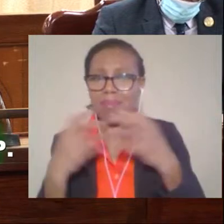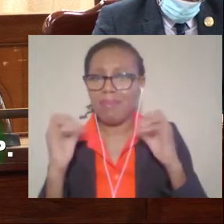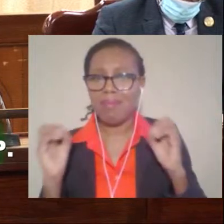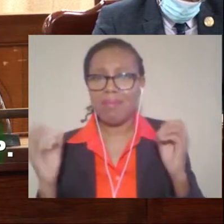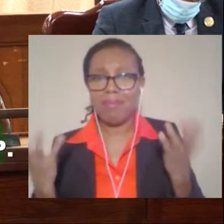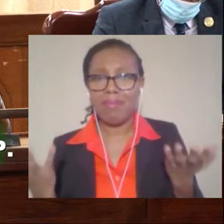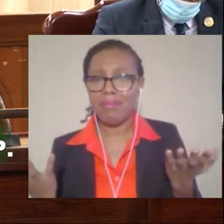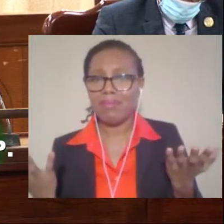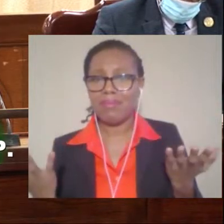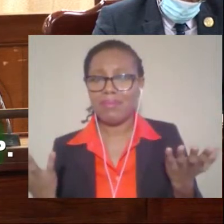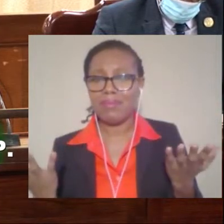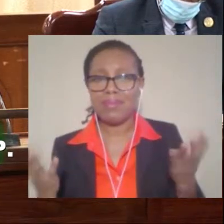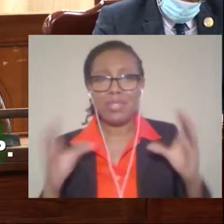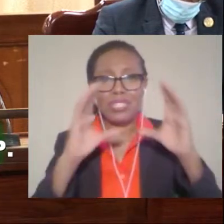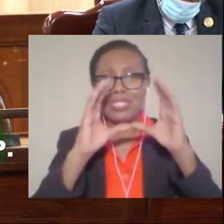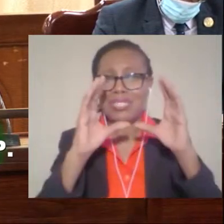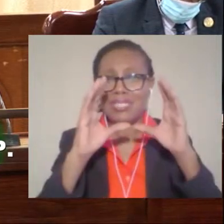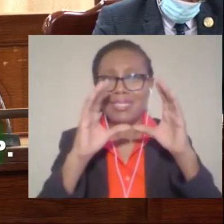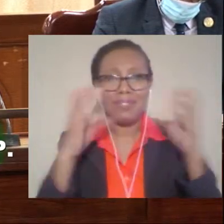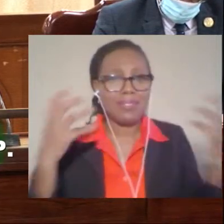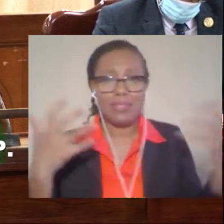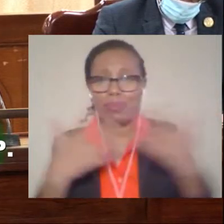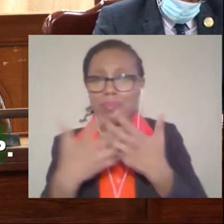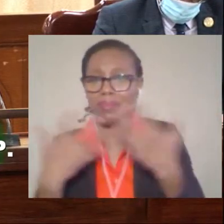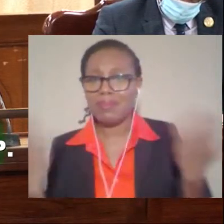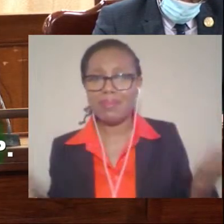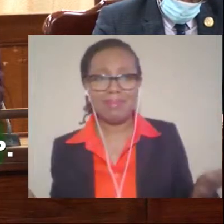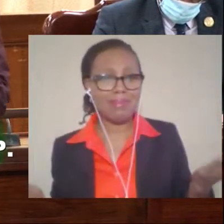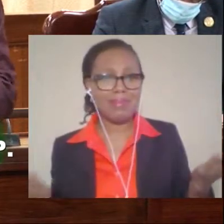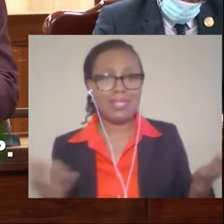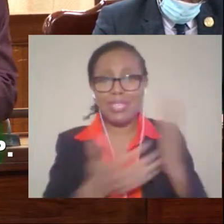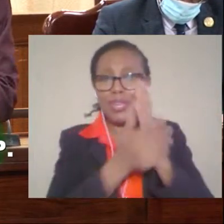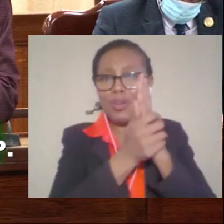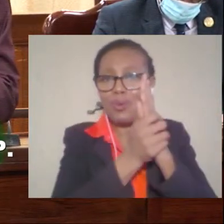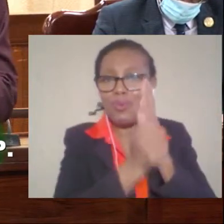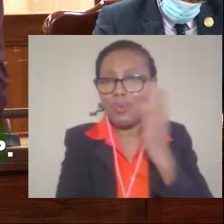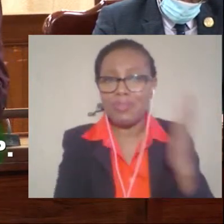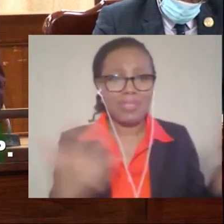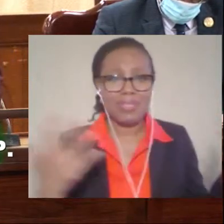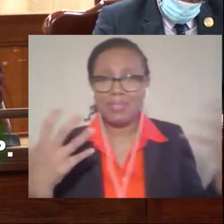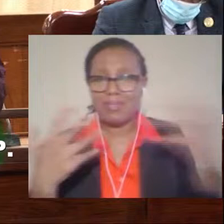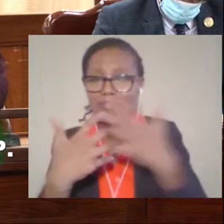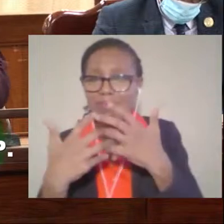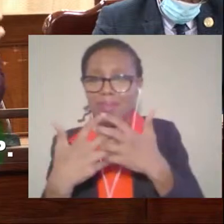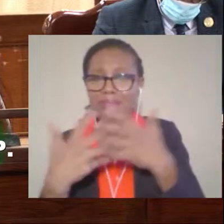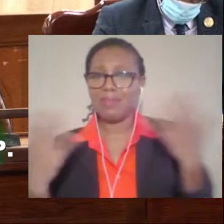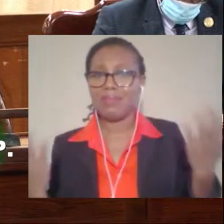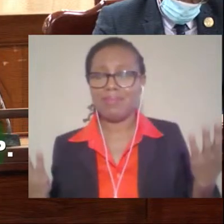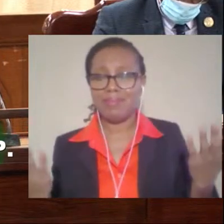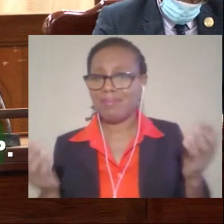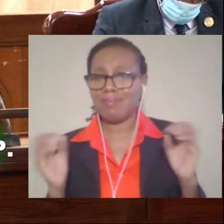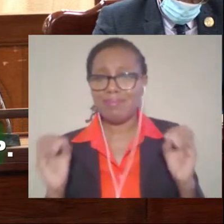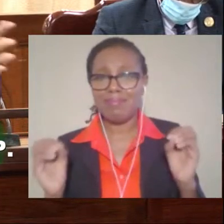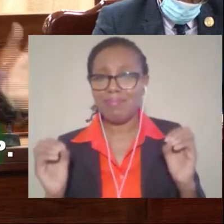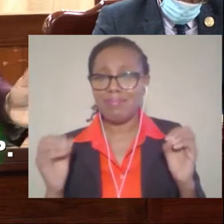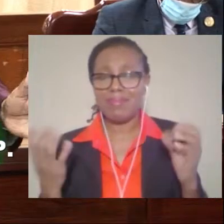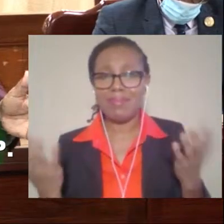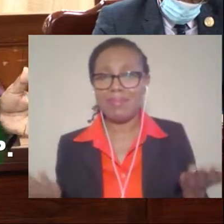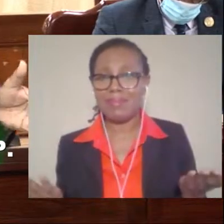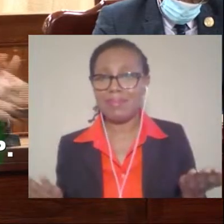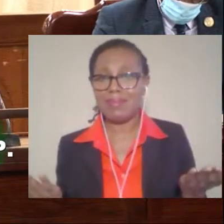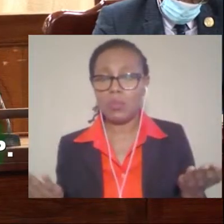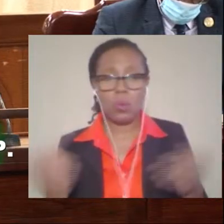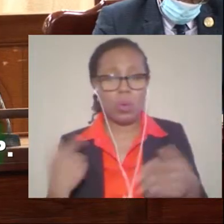and whose skills and qualifications do not coincide with the interests of the national development